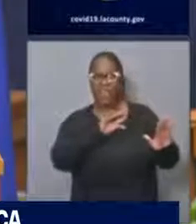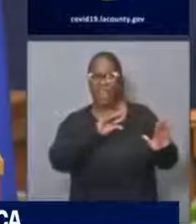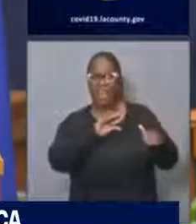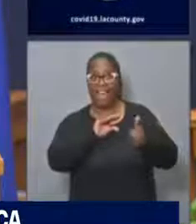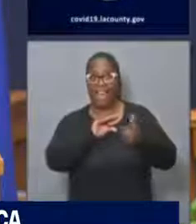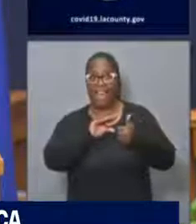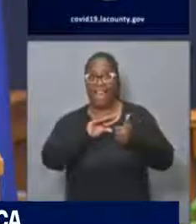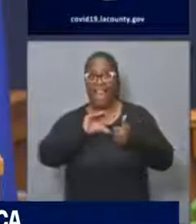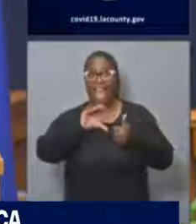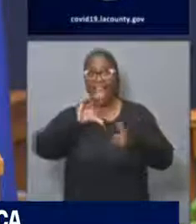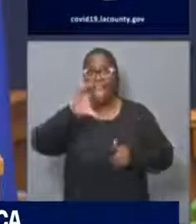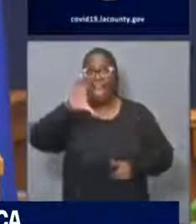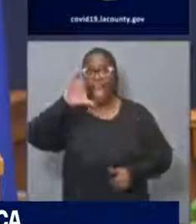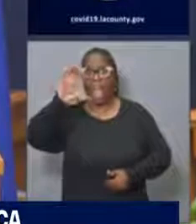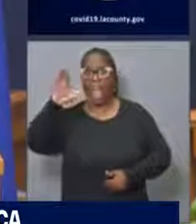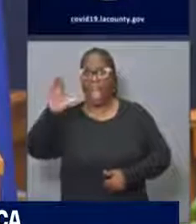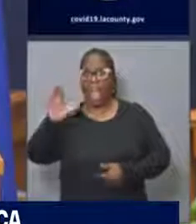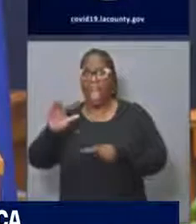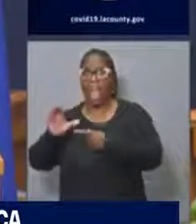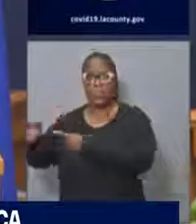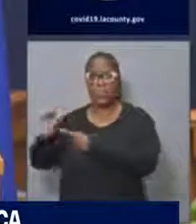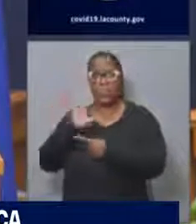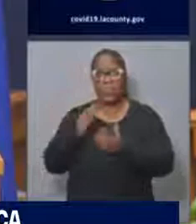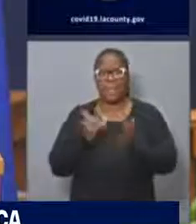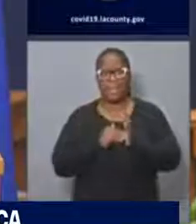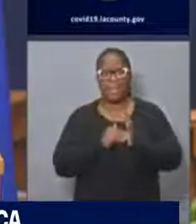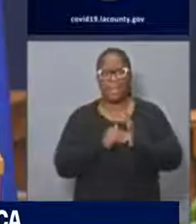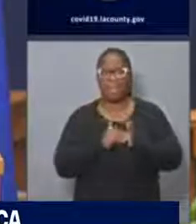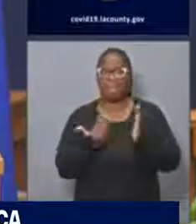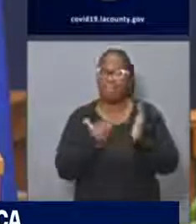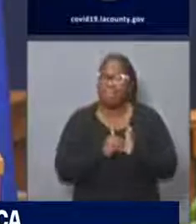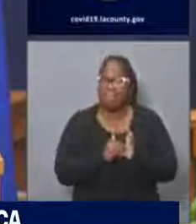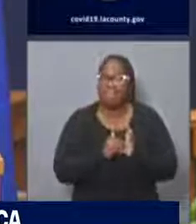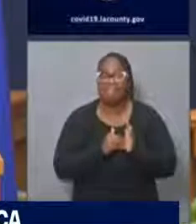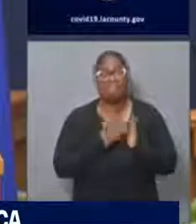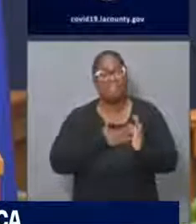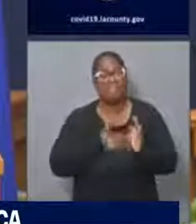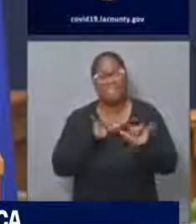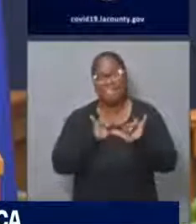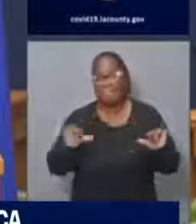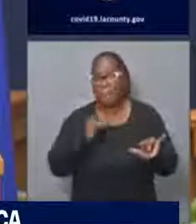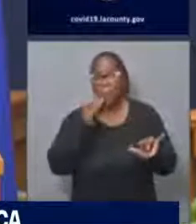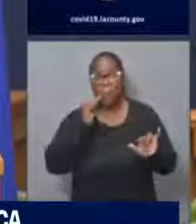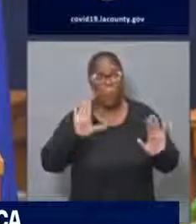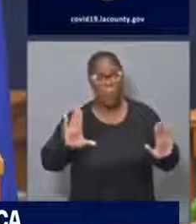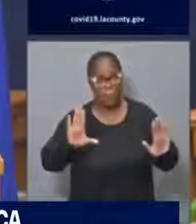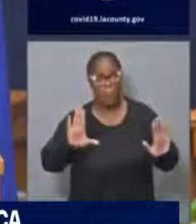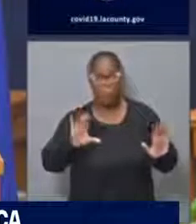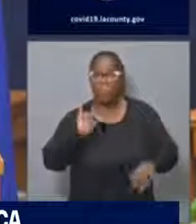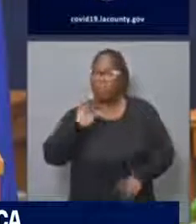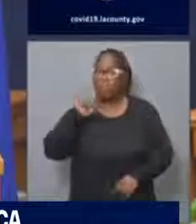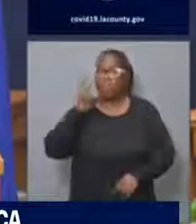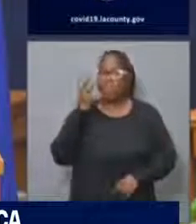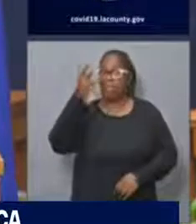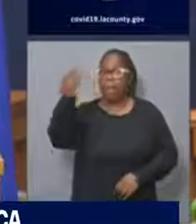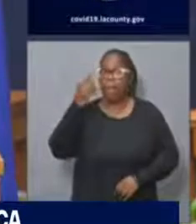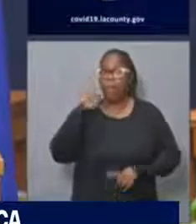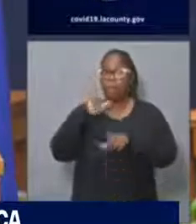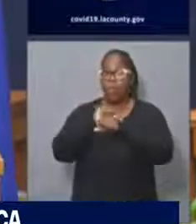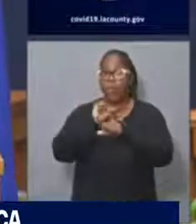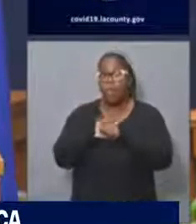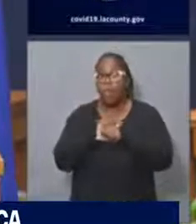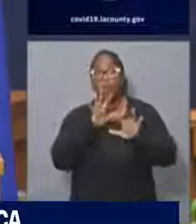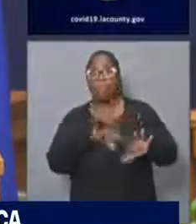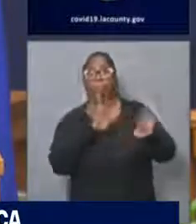if we're all working together. So as a reminder, please stay home as much as you can. If you do need to go out for work or